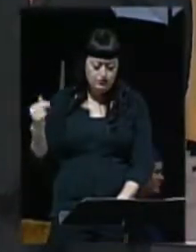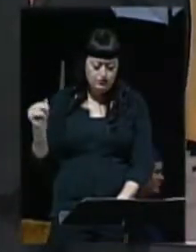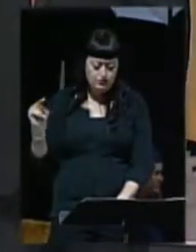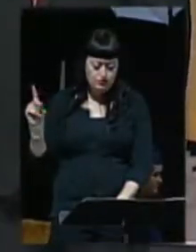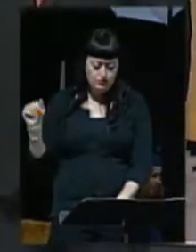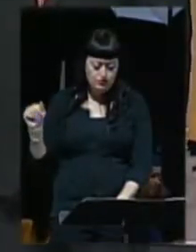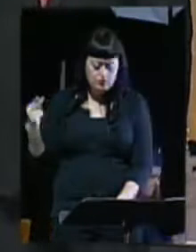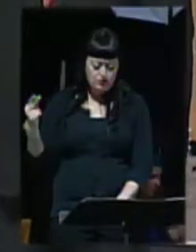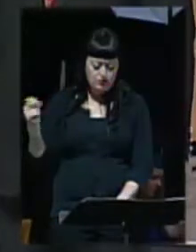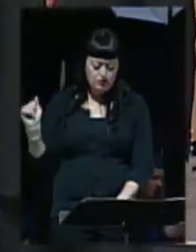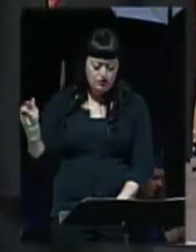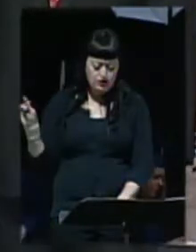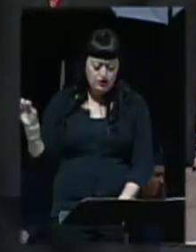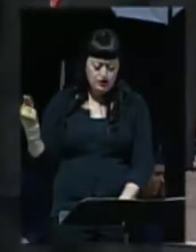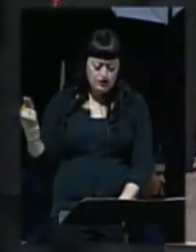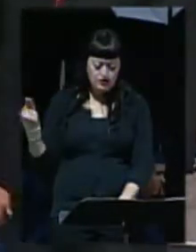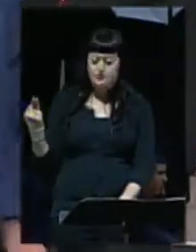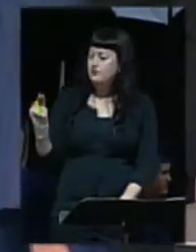Shanda Hayden.